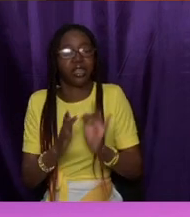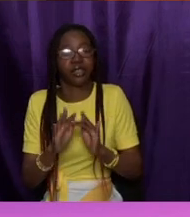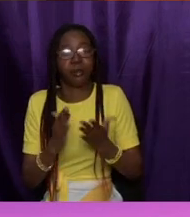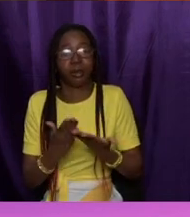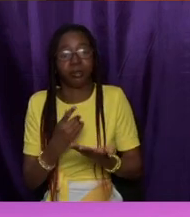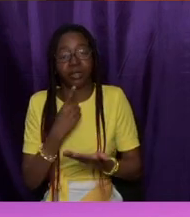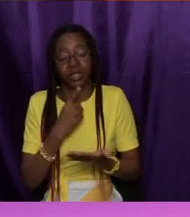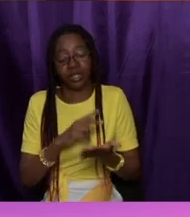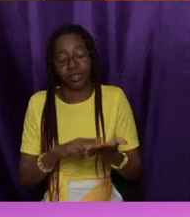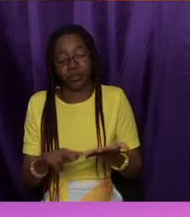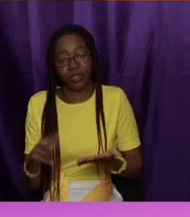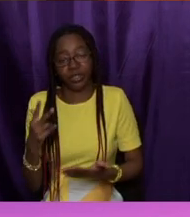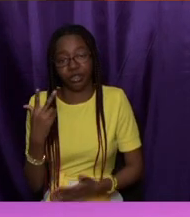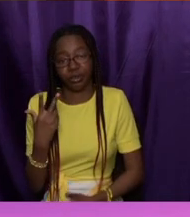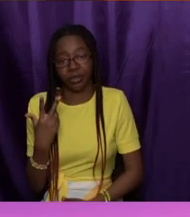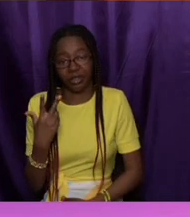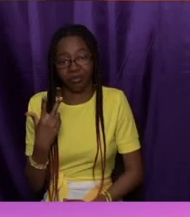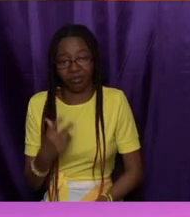in verse 3,